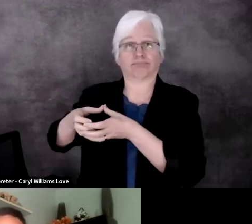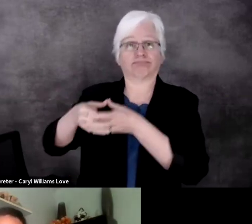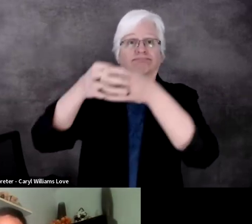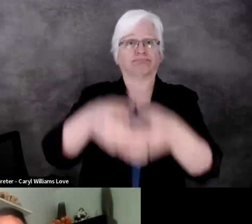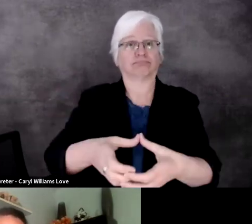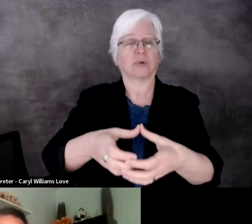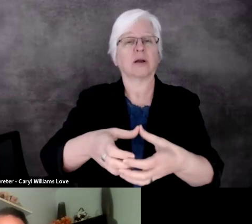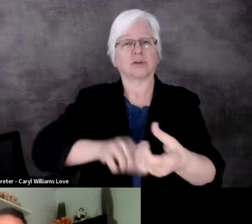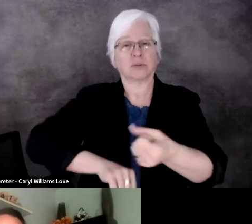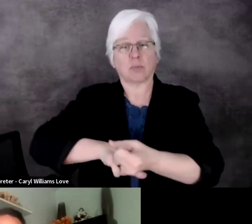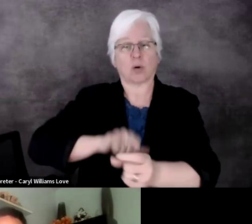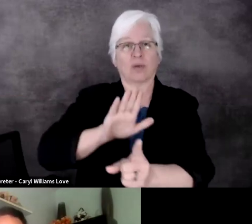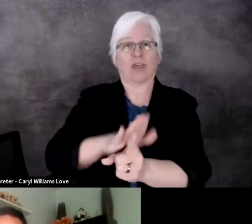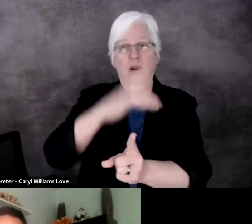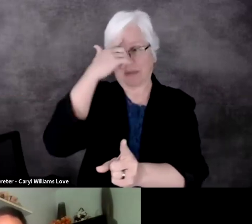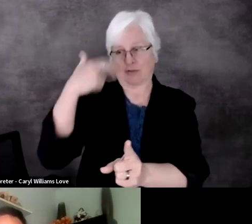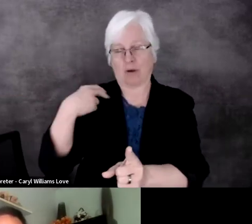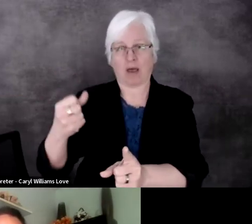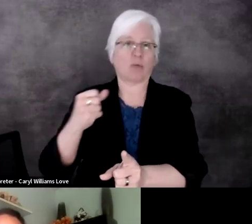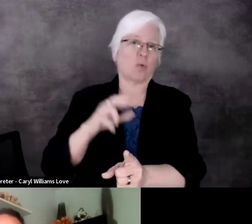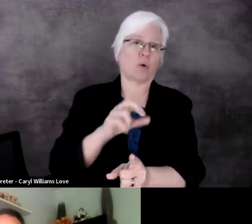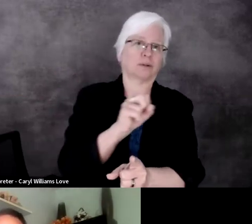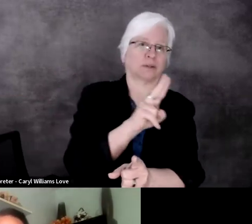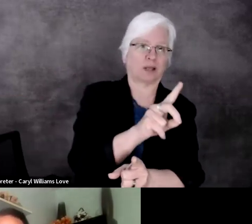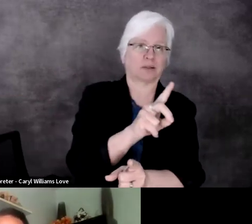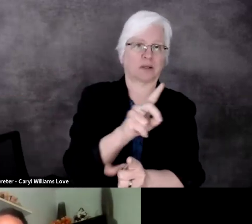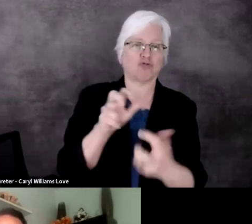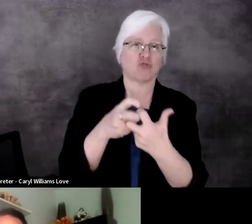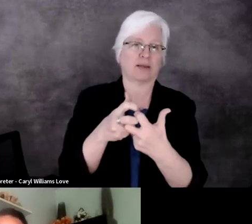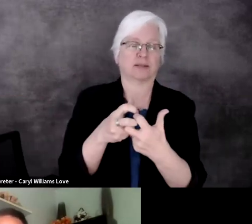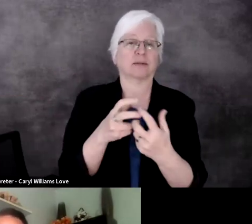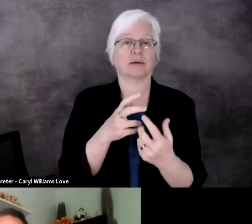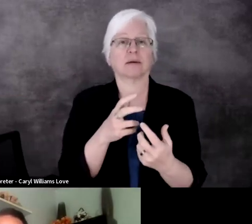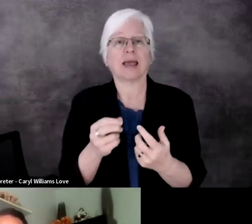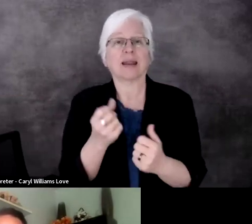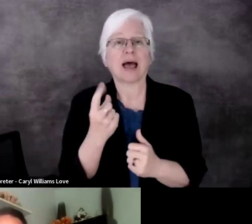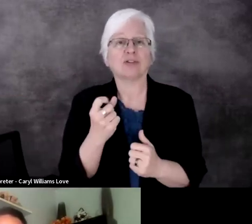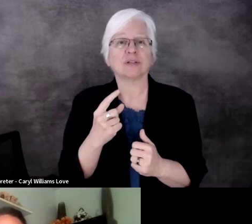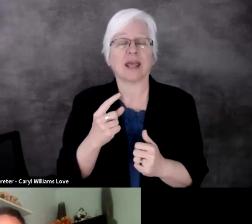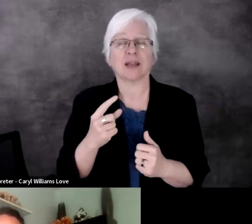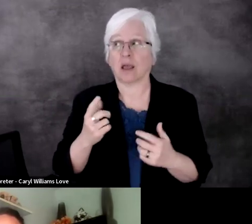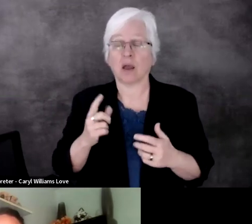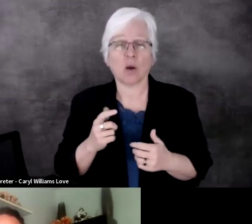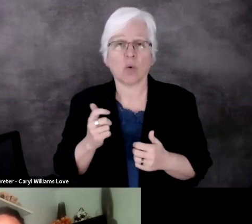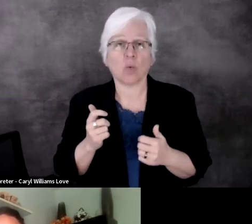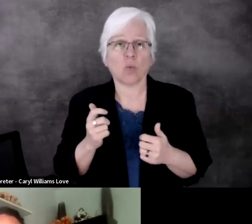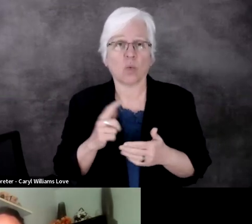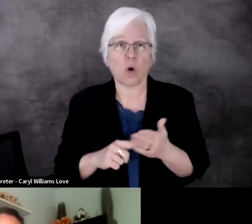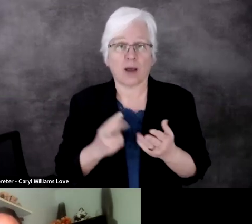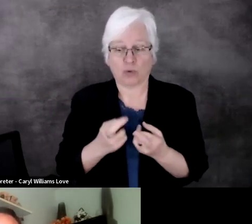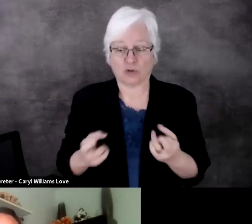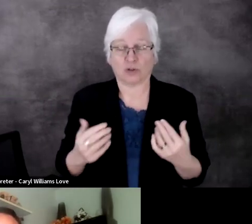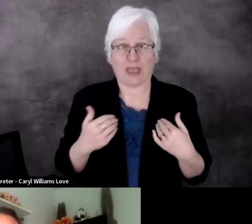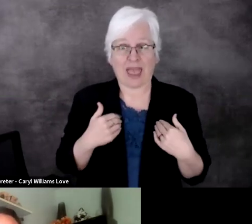with their mental health crisis or their substance use crisis, and understanding what resources are available for both, because I think